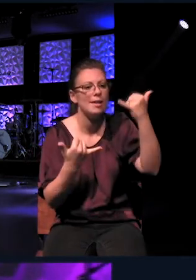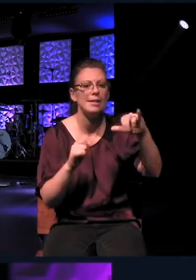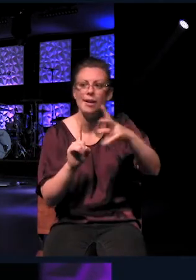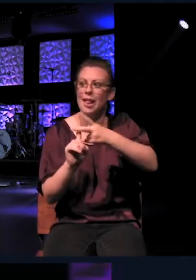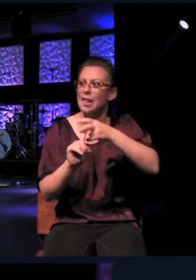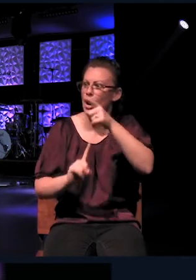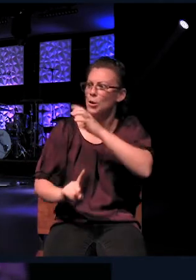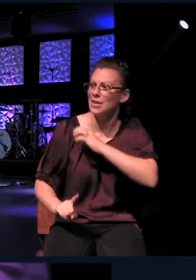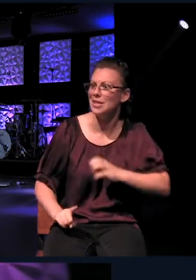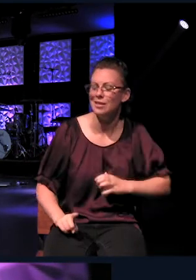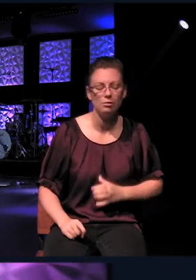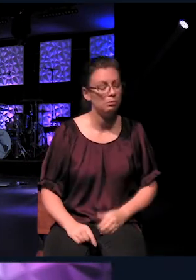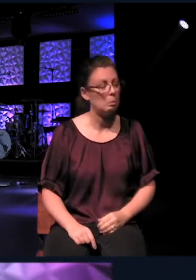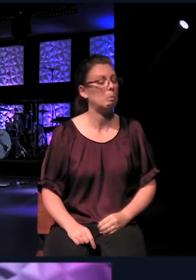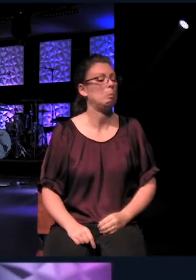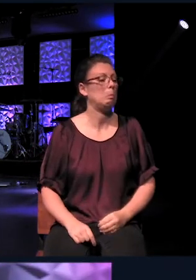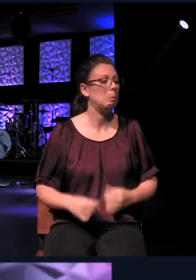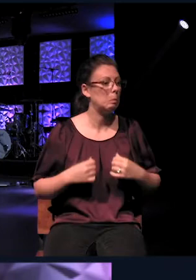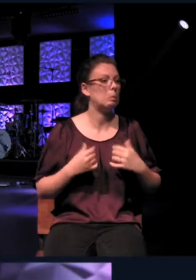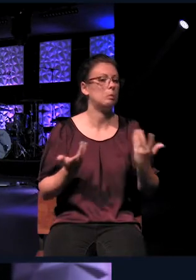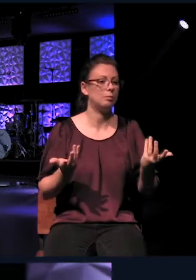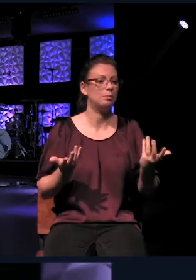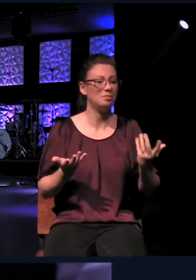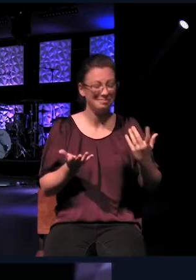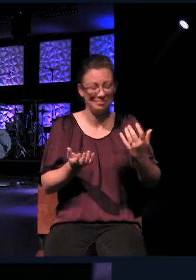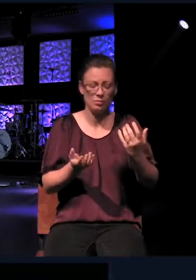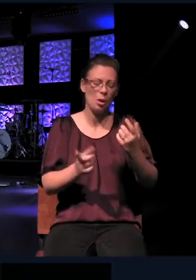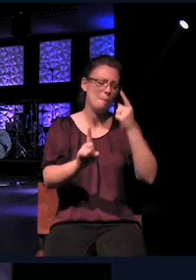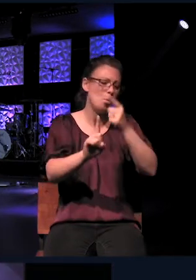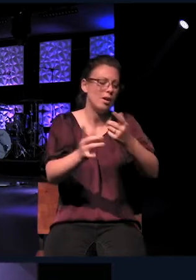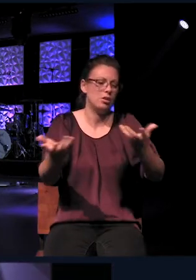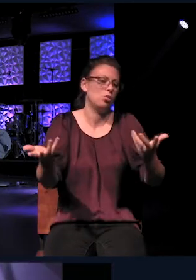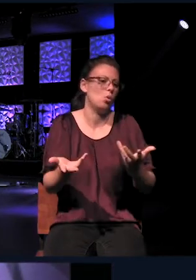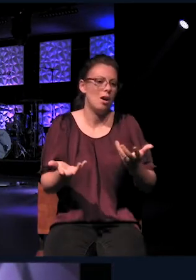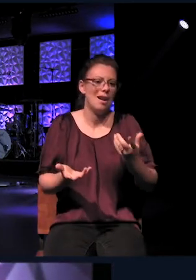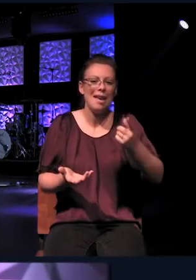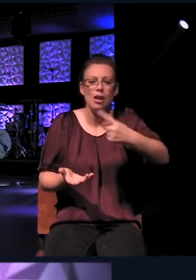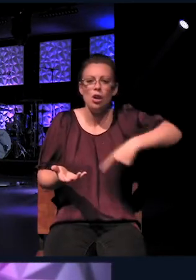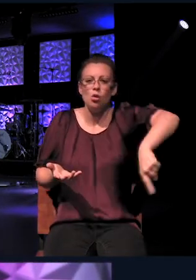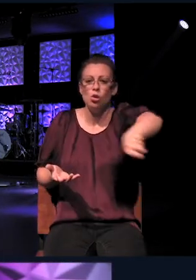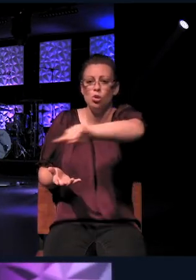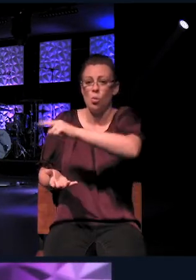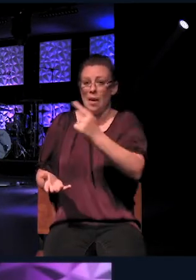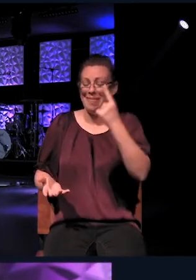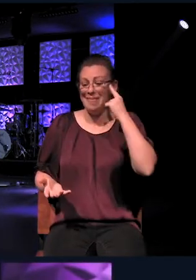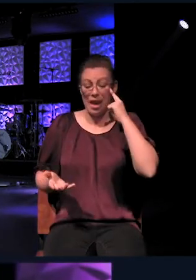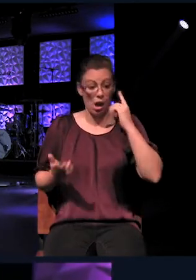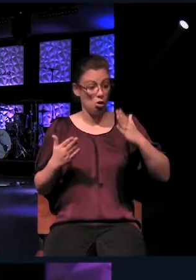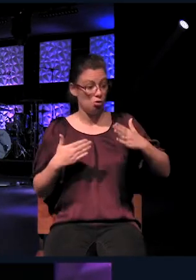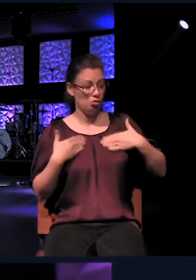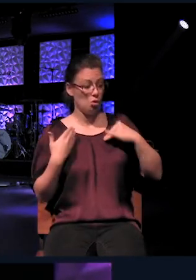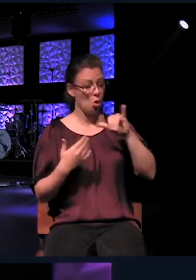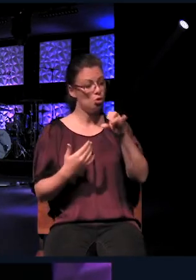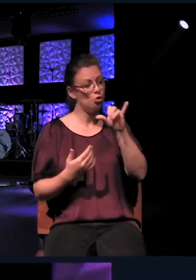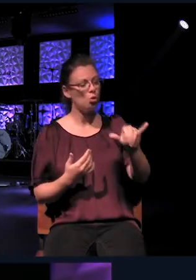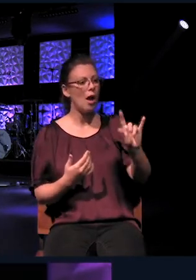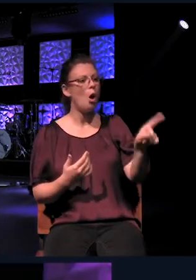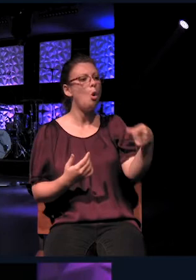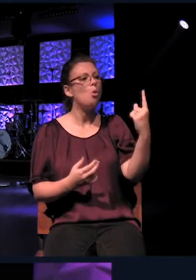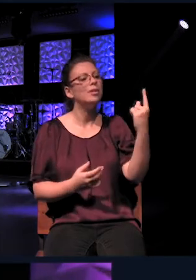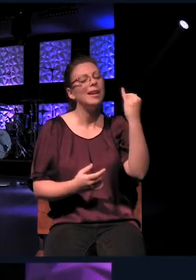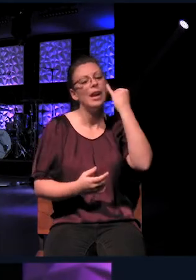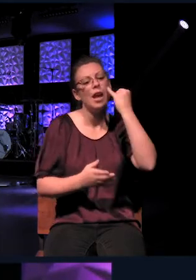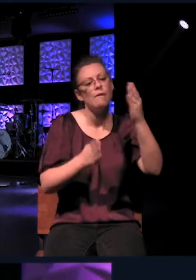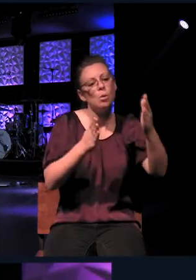Many times we think joy is an option only for people who are not depressed. But joy can be present as we walk through the hard